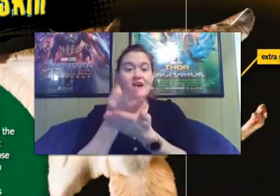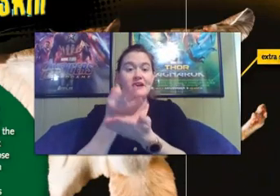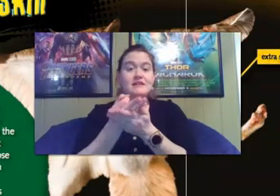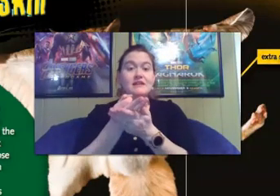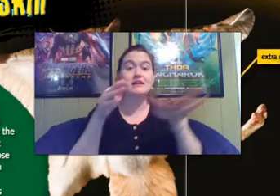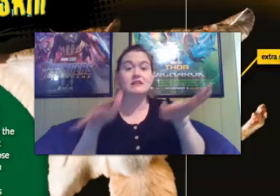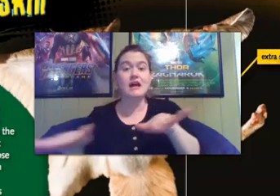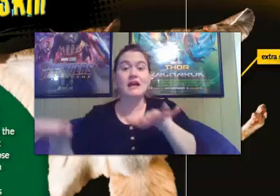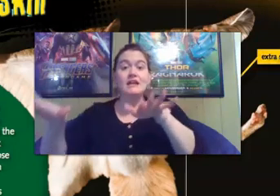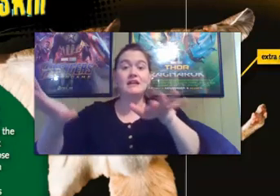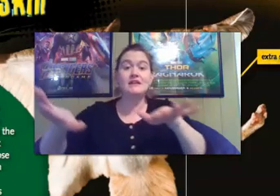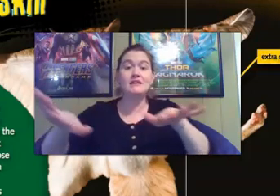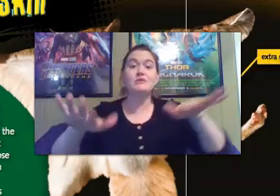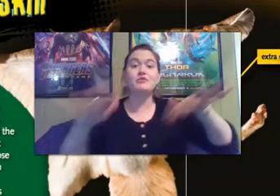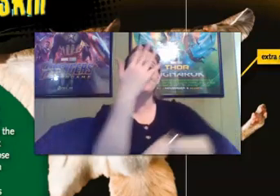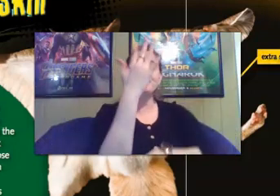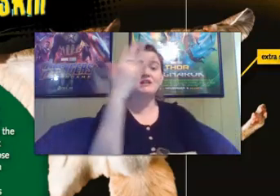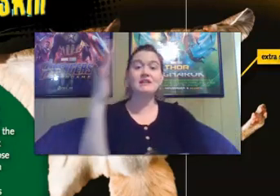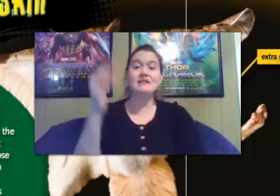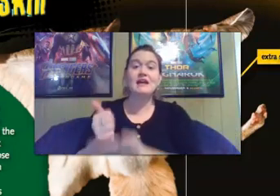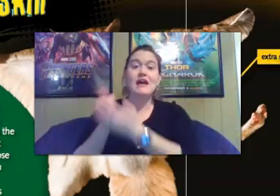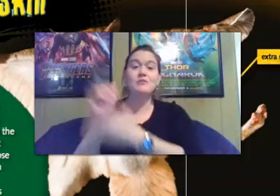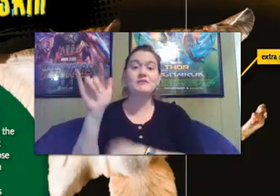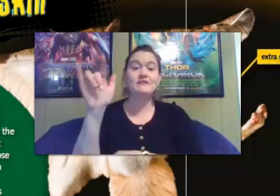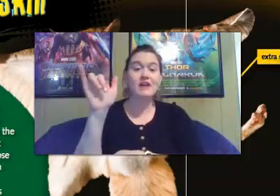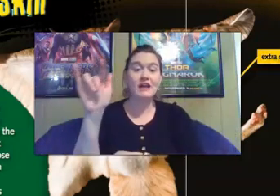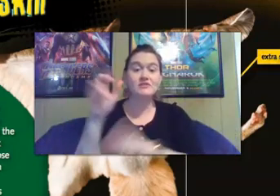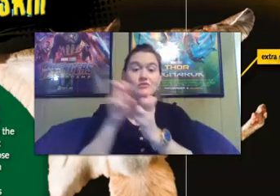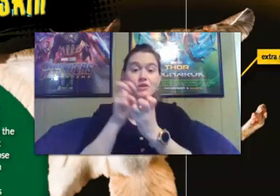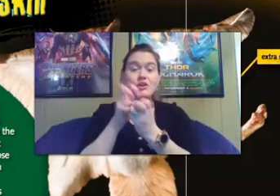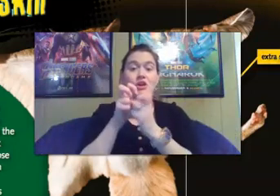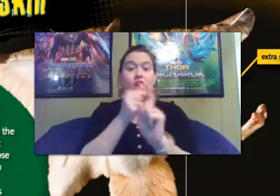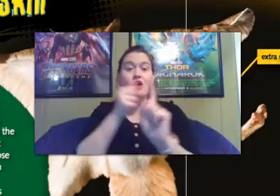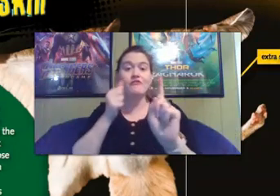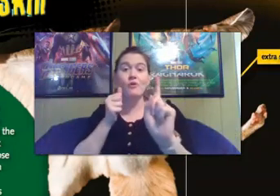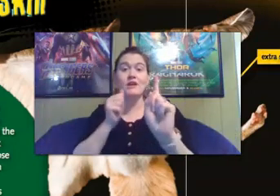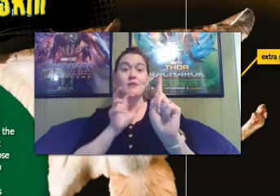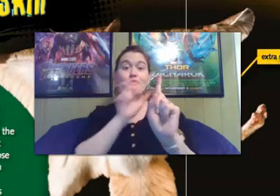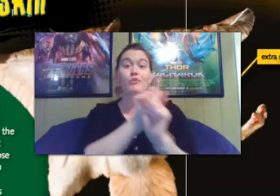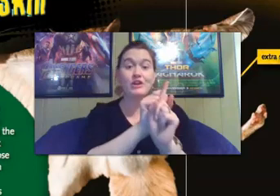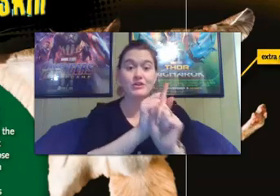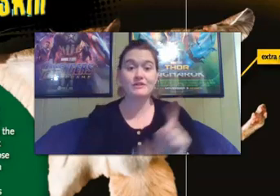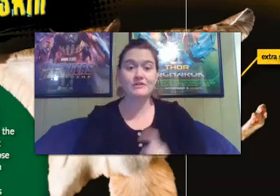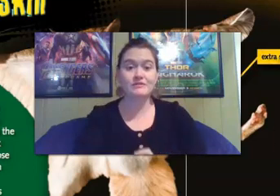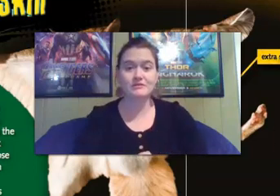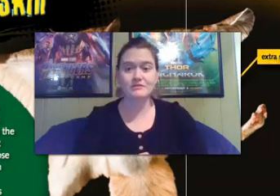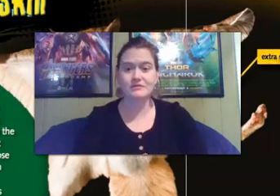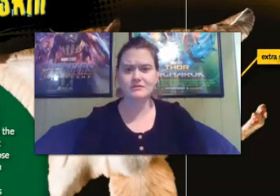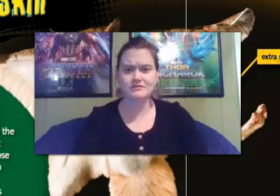Fast fact, gliding between trees helps the flying squirrel avoid